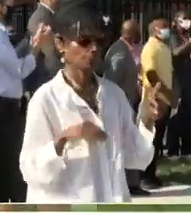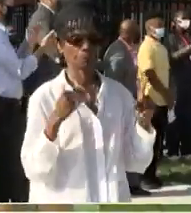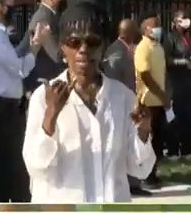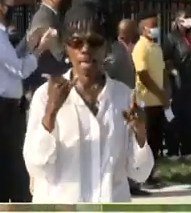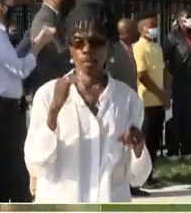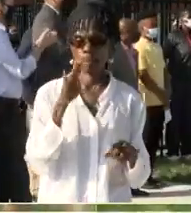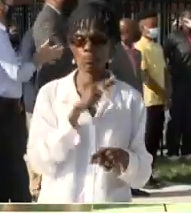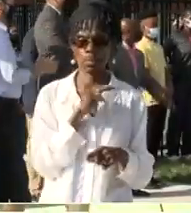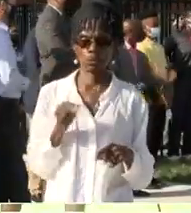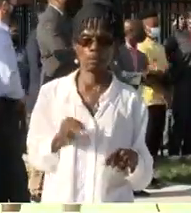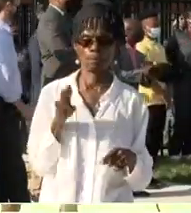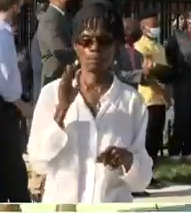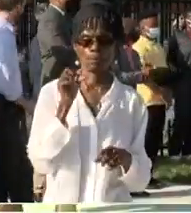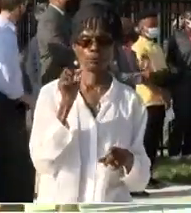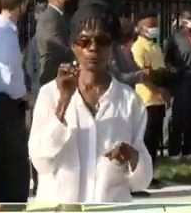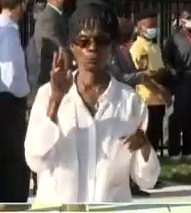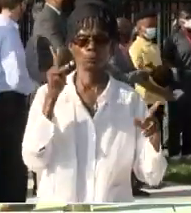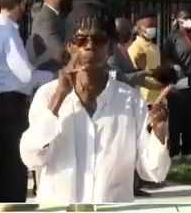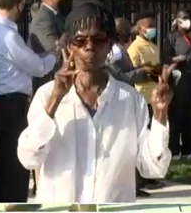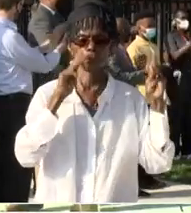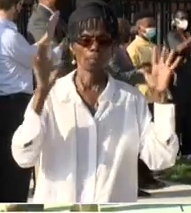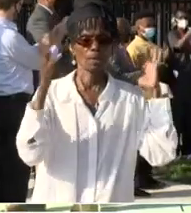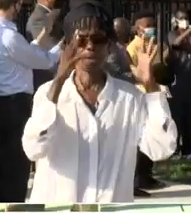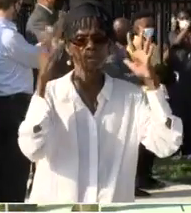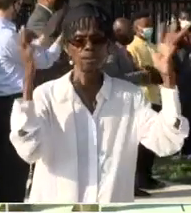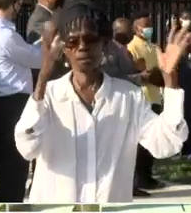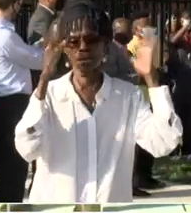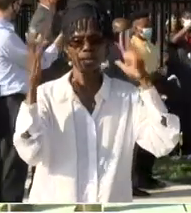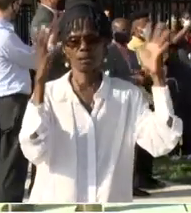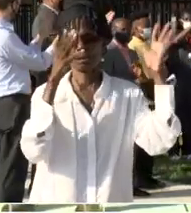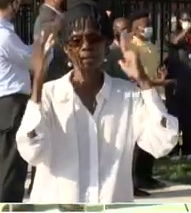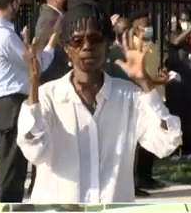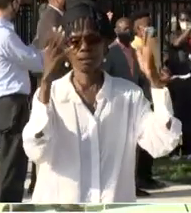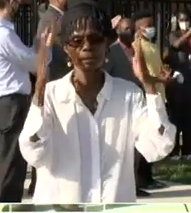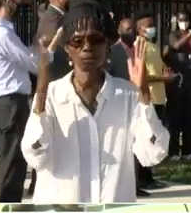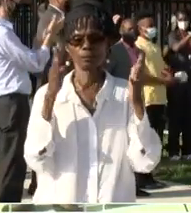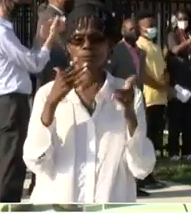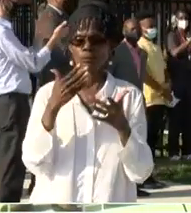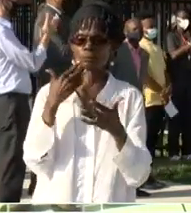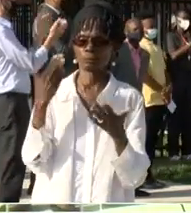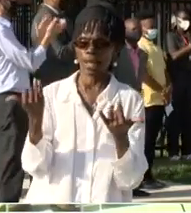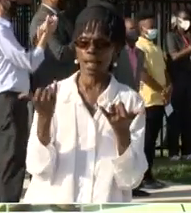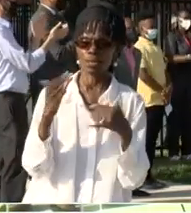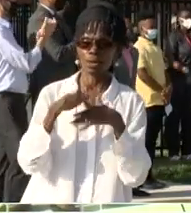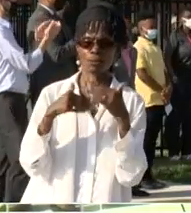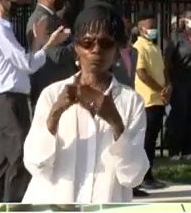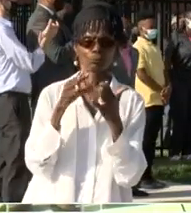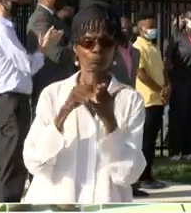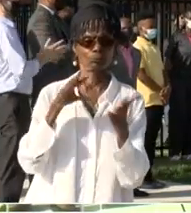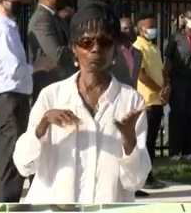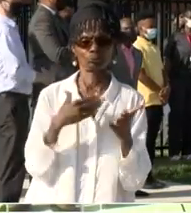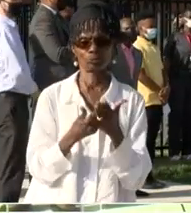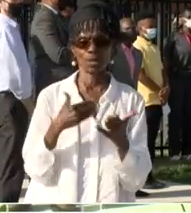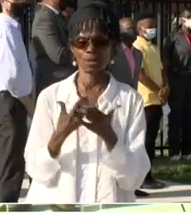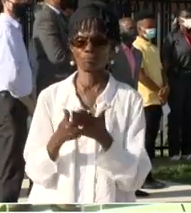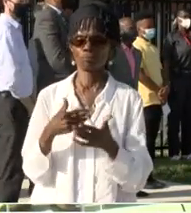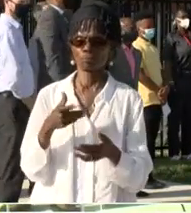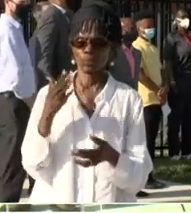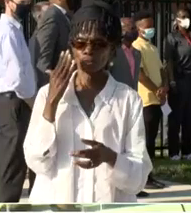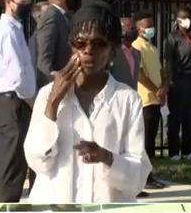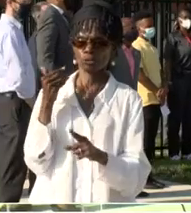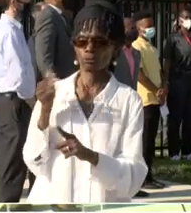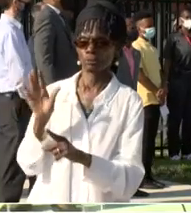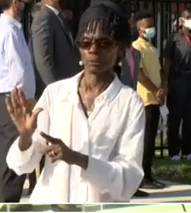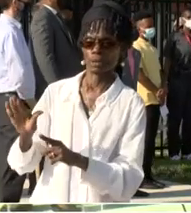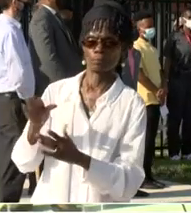Let's give a big round of applause to Diallo. And I know Diallo's family who's out here, who I had a chance to